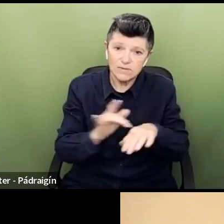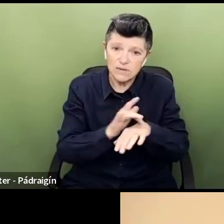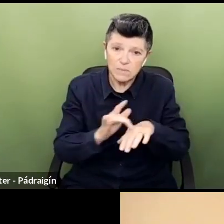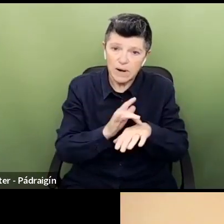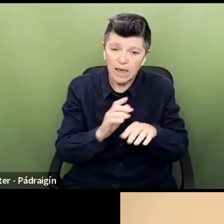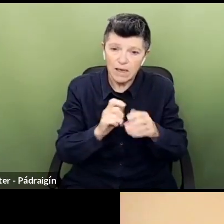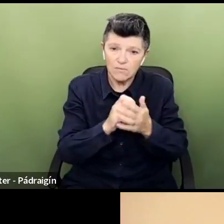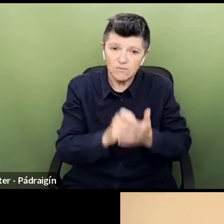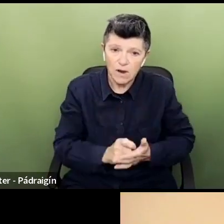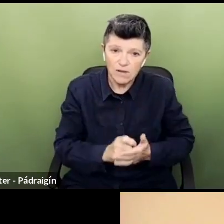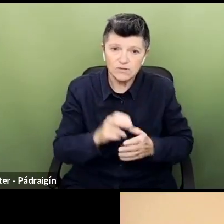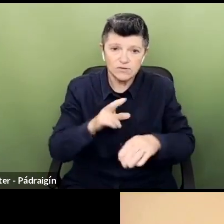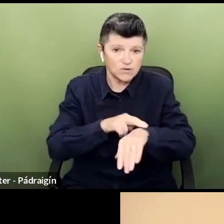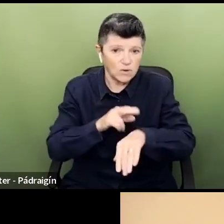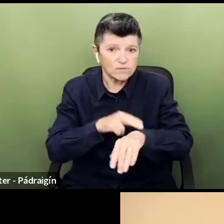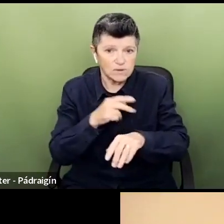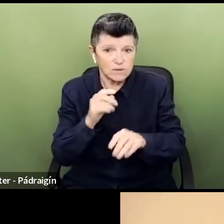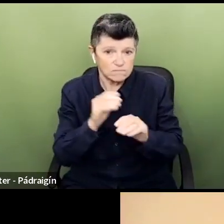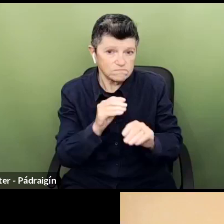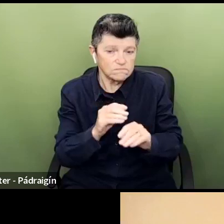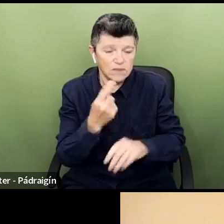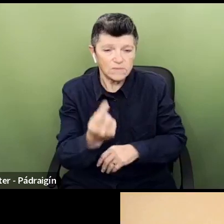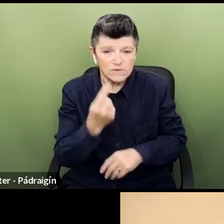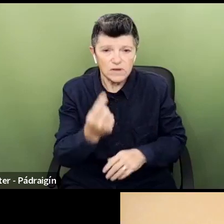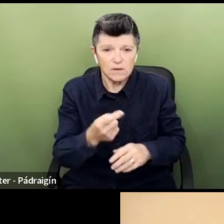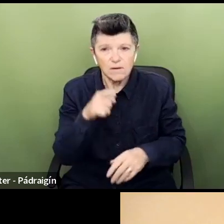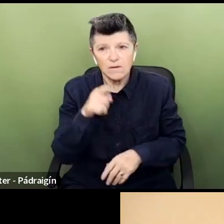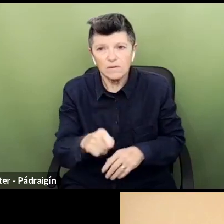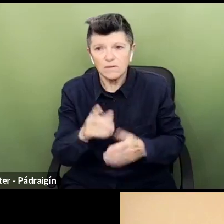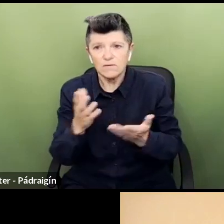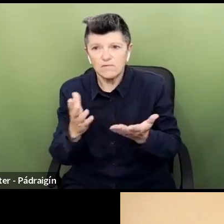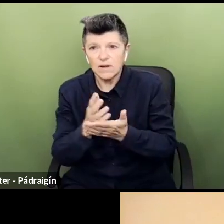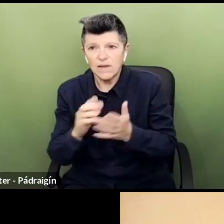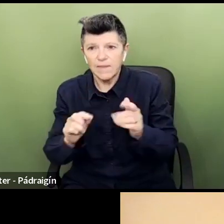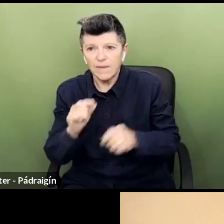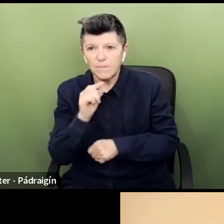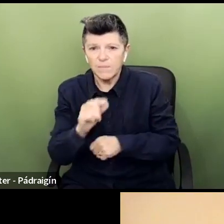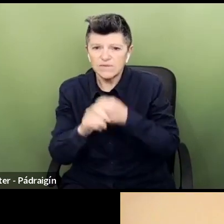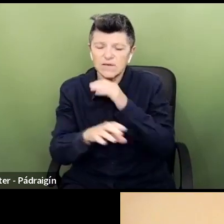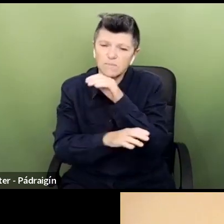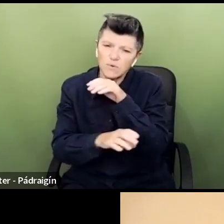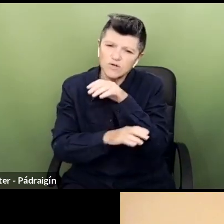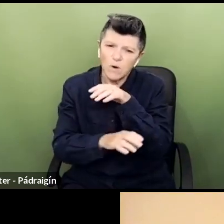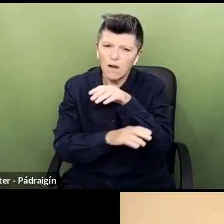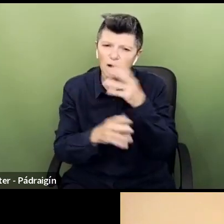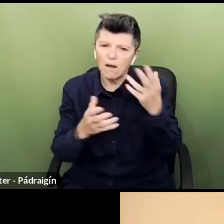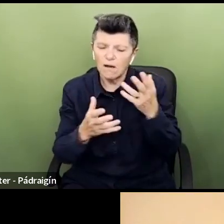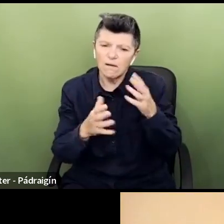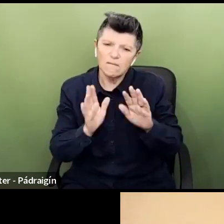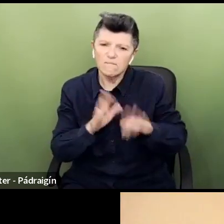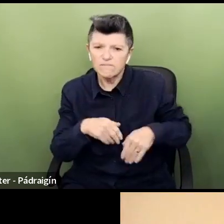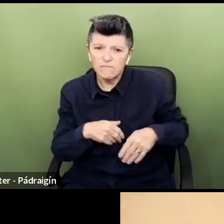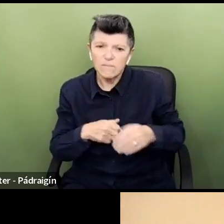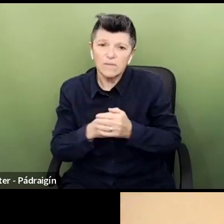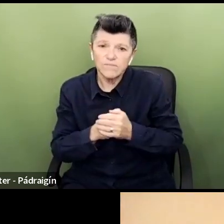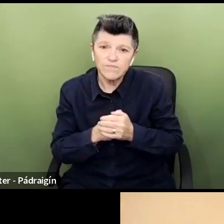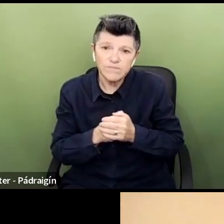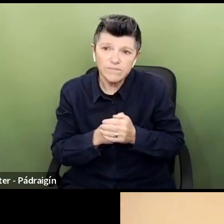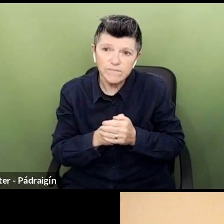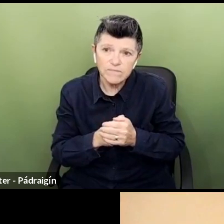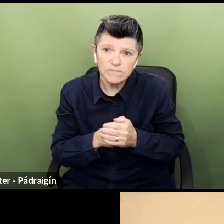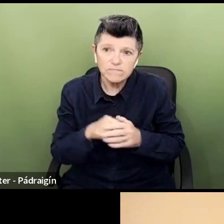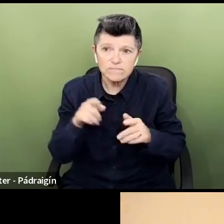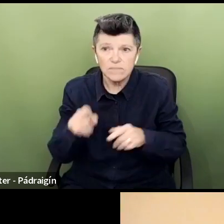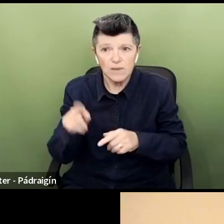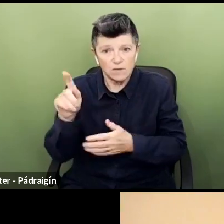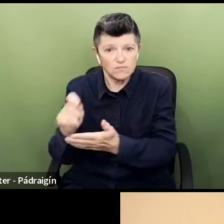people, they were simply deriding the kind of petty bourgeois milieus. And in Chekhov's case, actually, it wasn't petty bourgeois. His father was a merchant